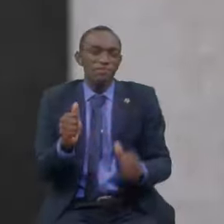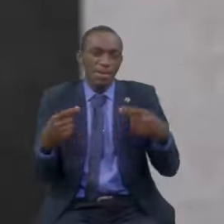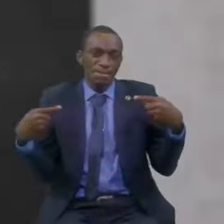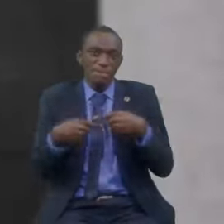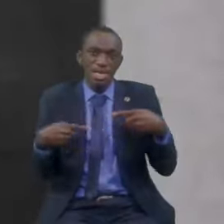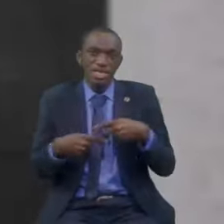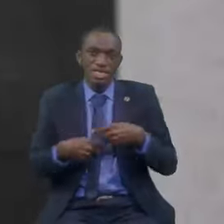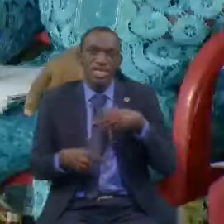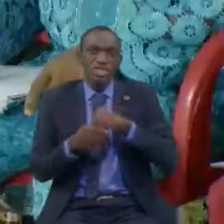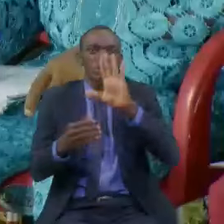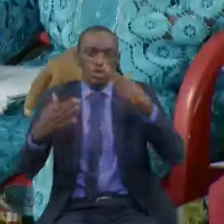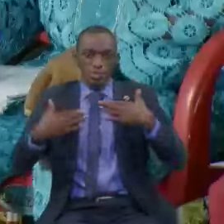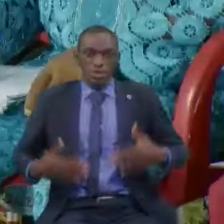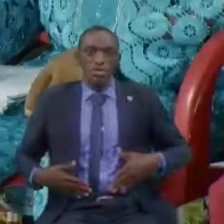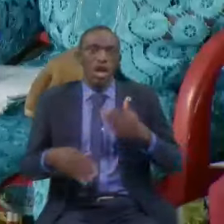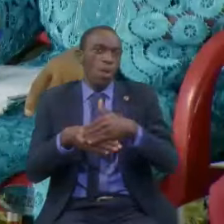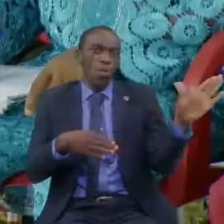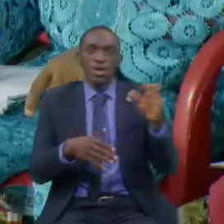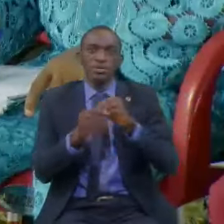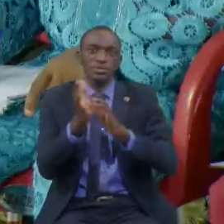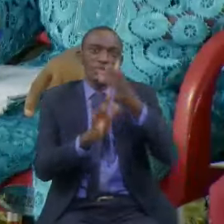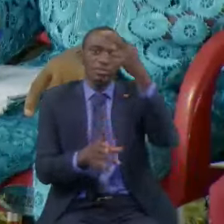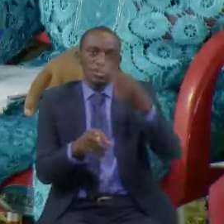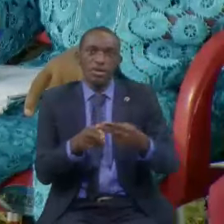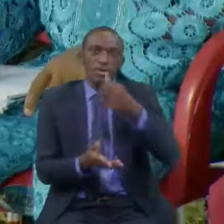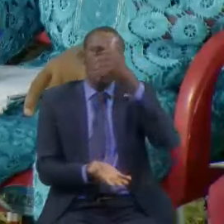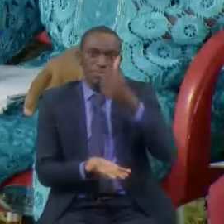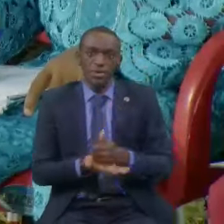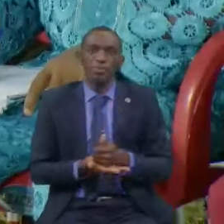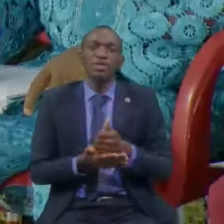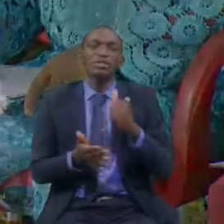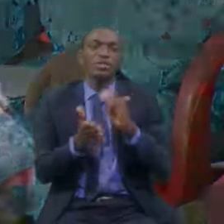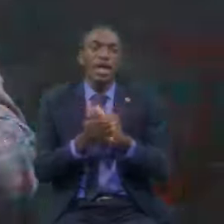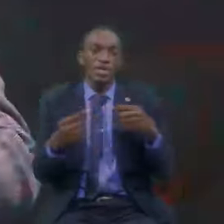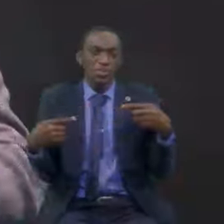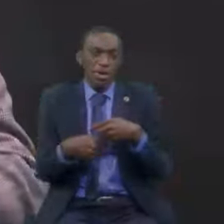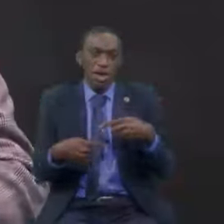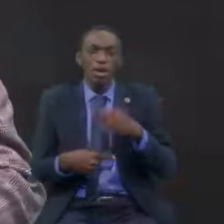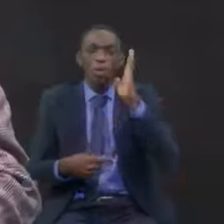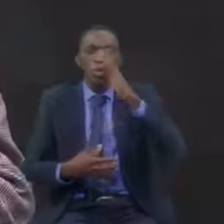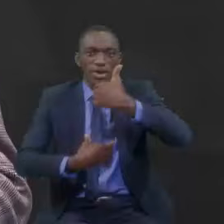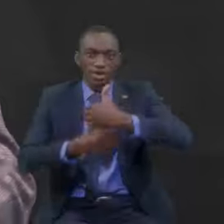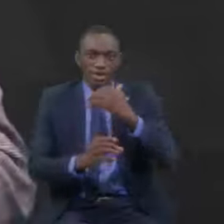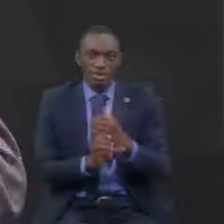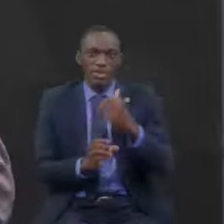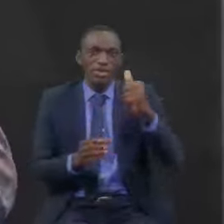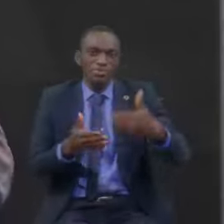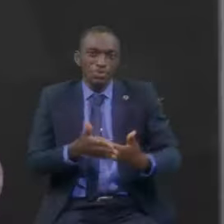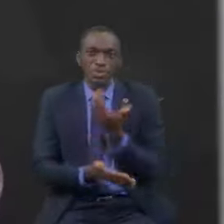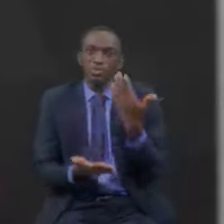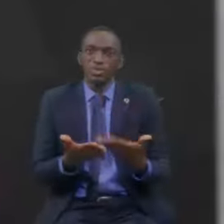body away. That pain will create a new thing. It'll make